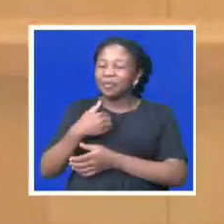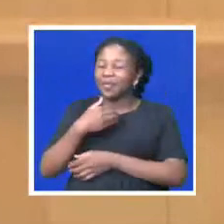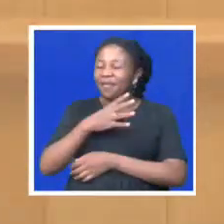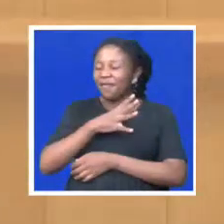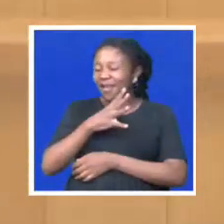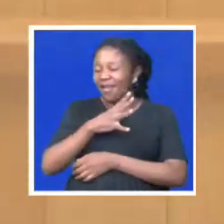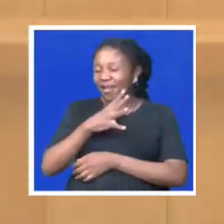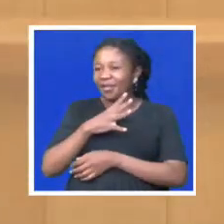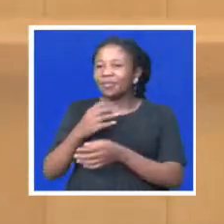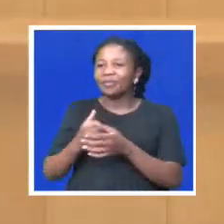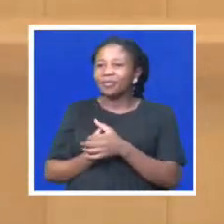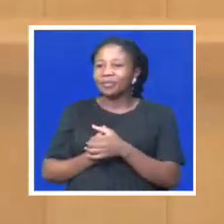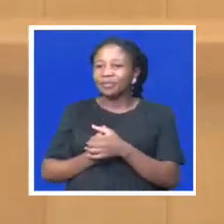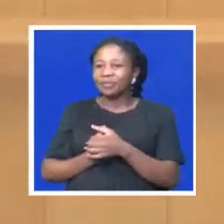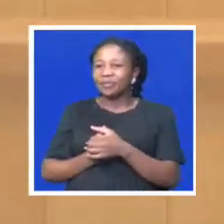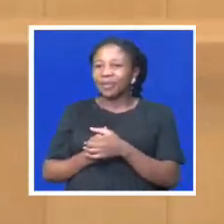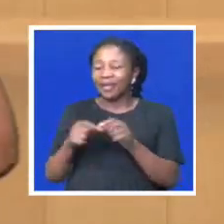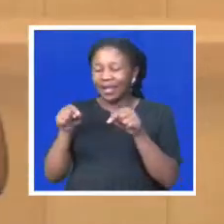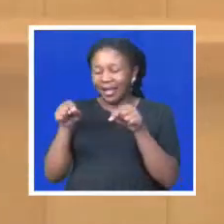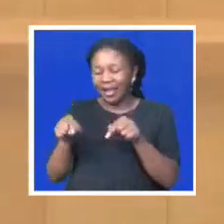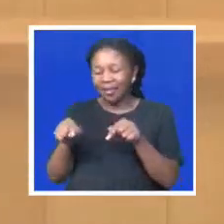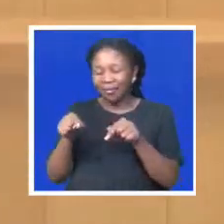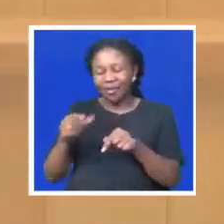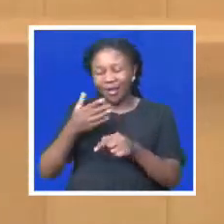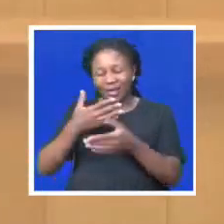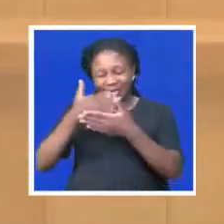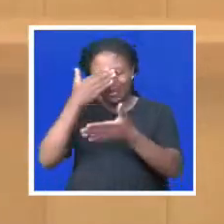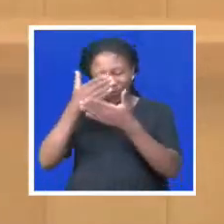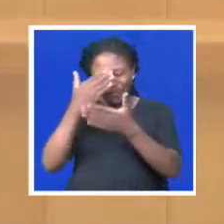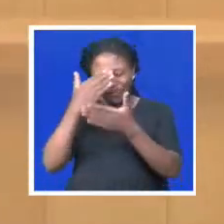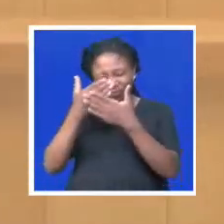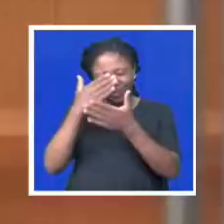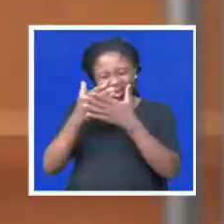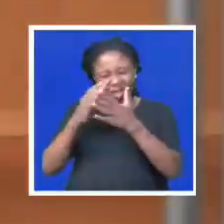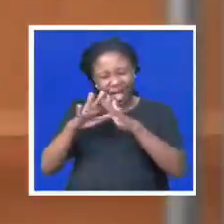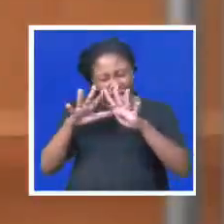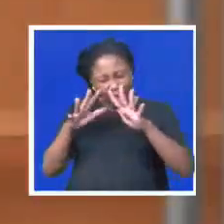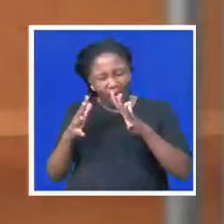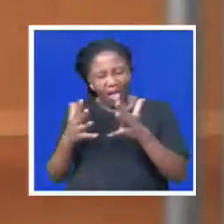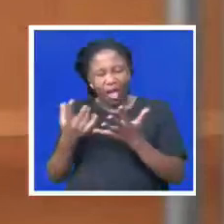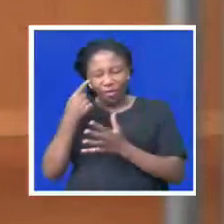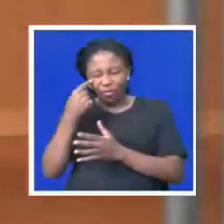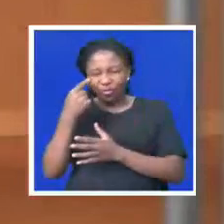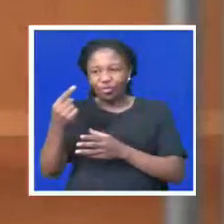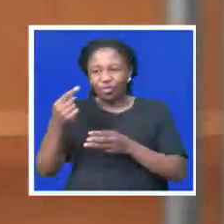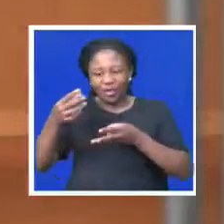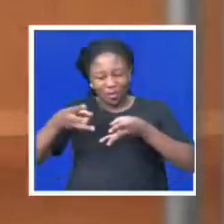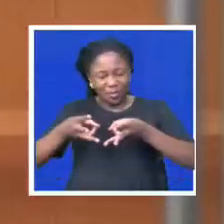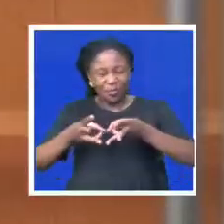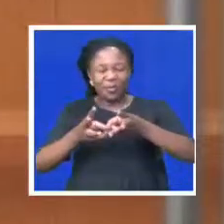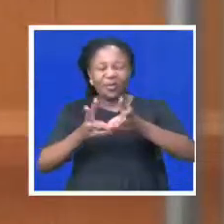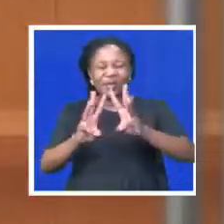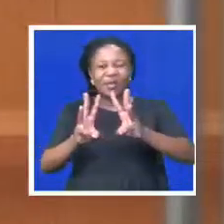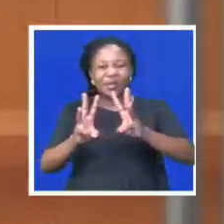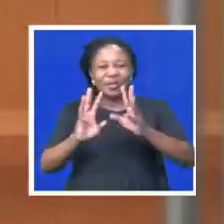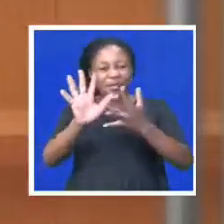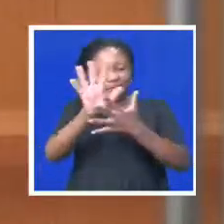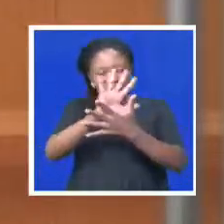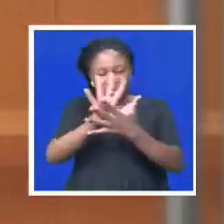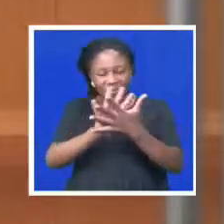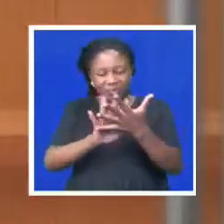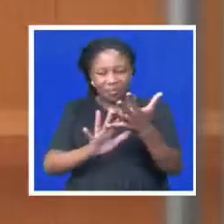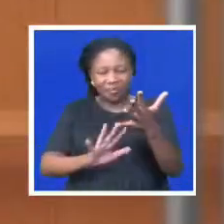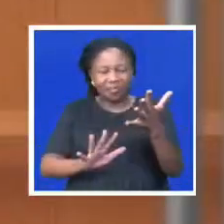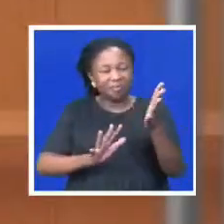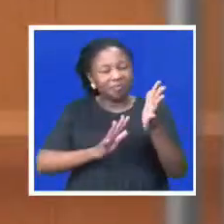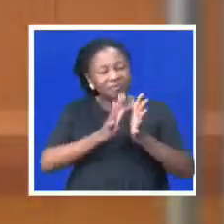you. Today we're appreciating style in a narrative text. Yes. What are you expecting your Form 1s and your Form 2s to have learned by the end of